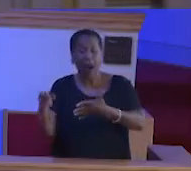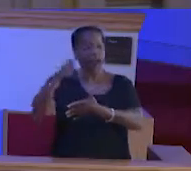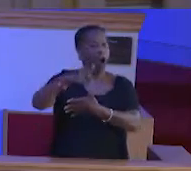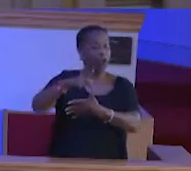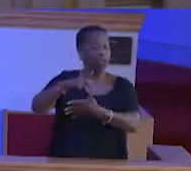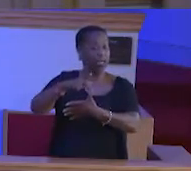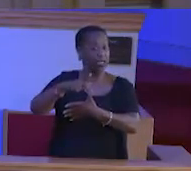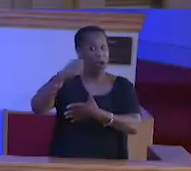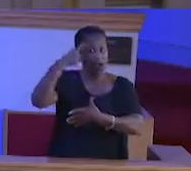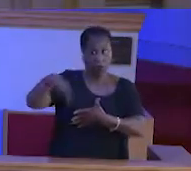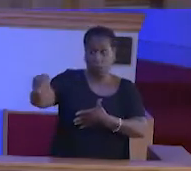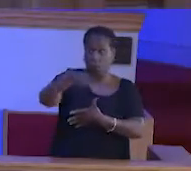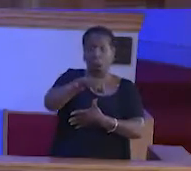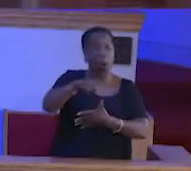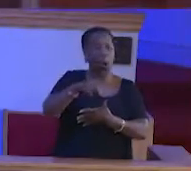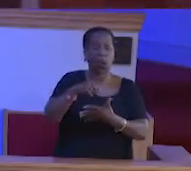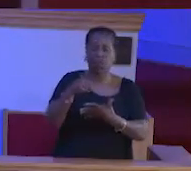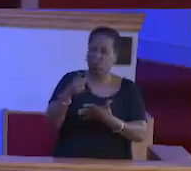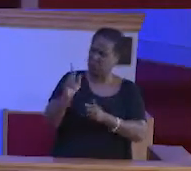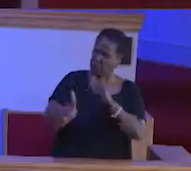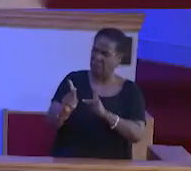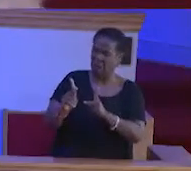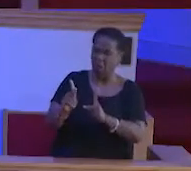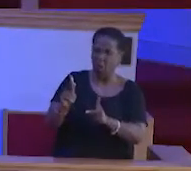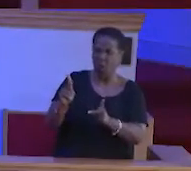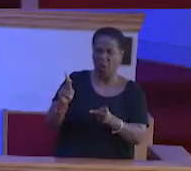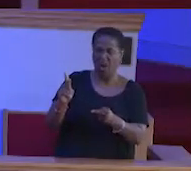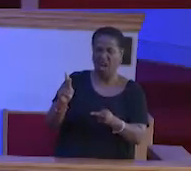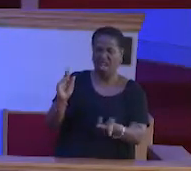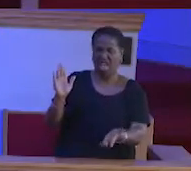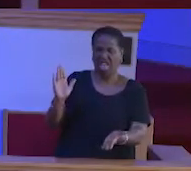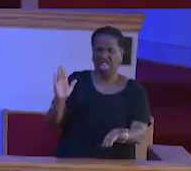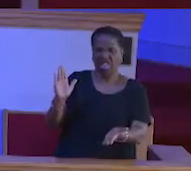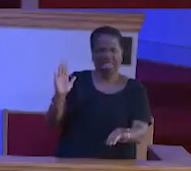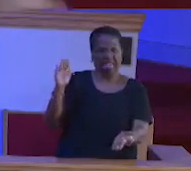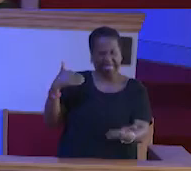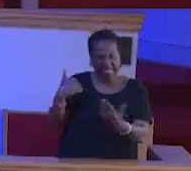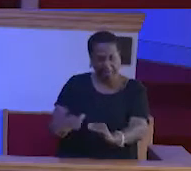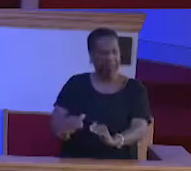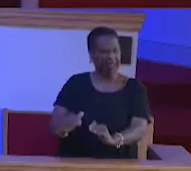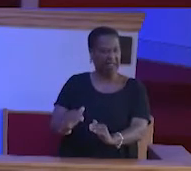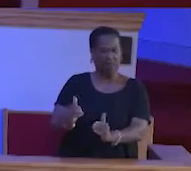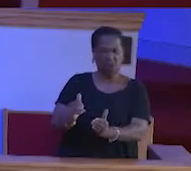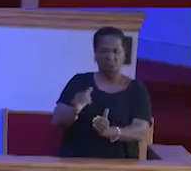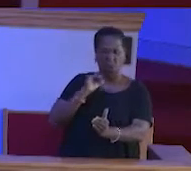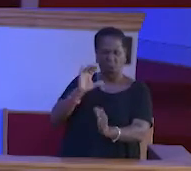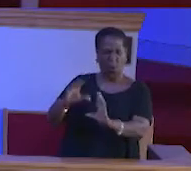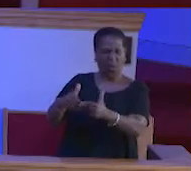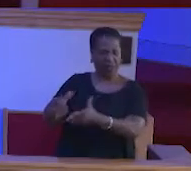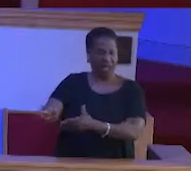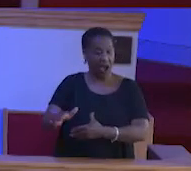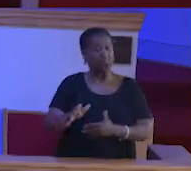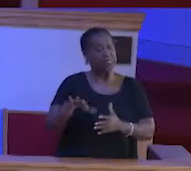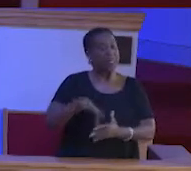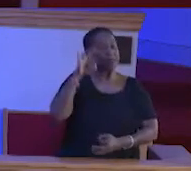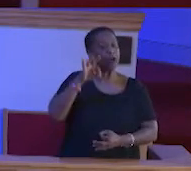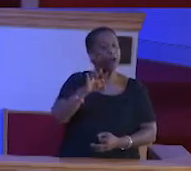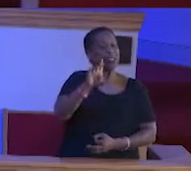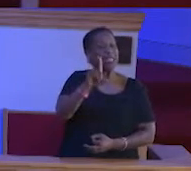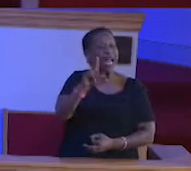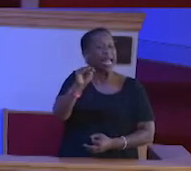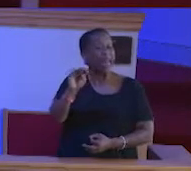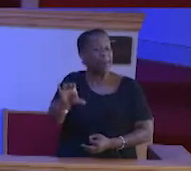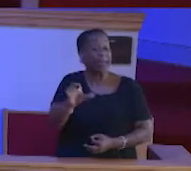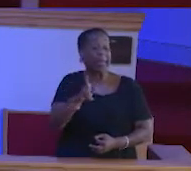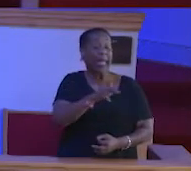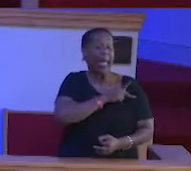priorities for those that are least and lost and left out. That's a spiritual dynamic. And Peter tells